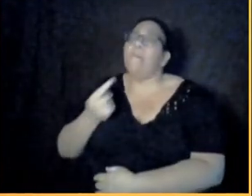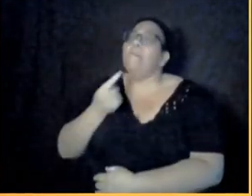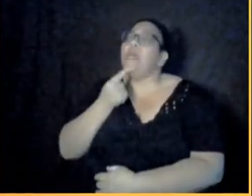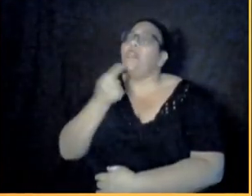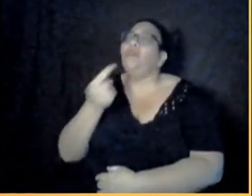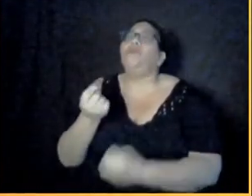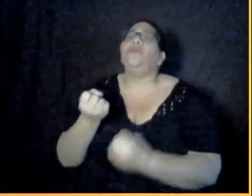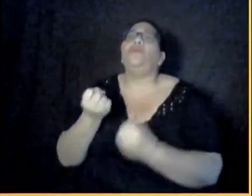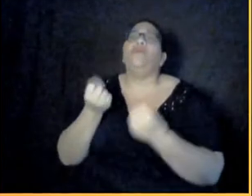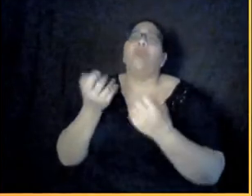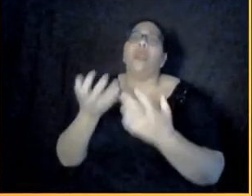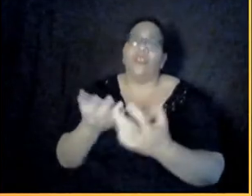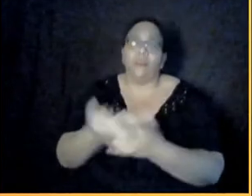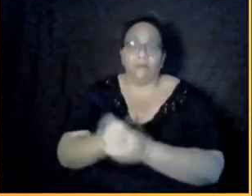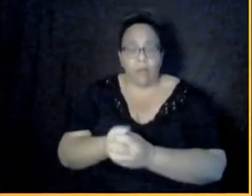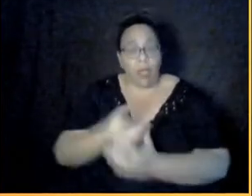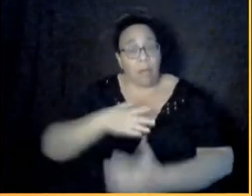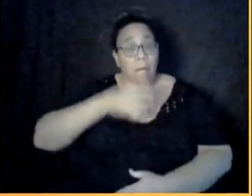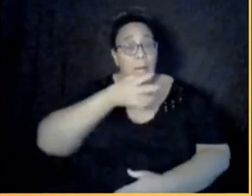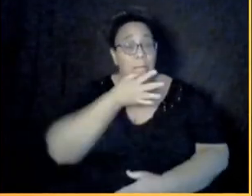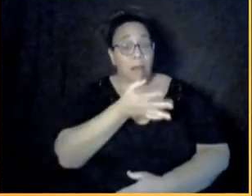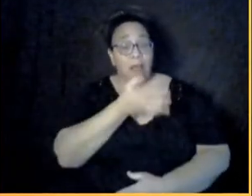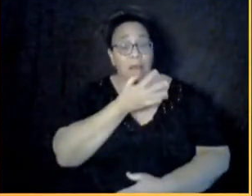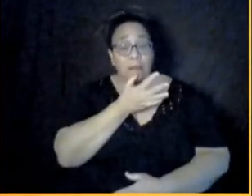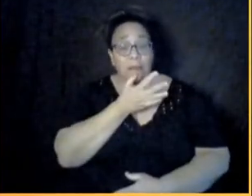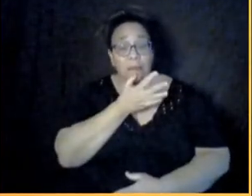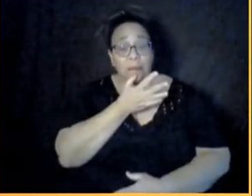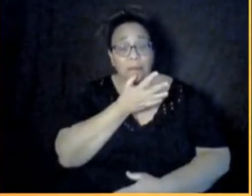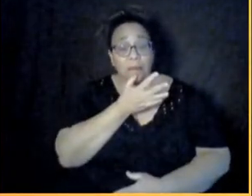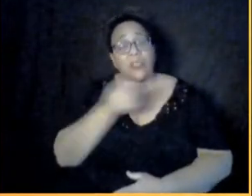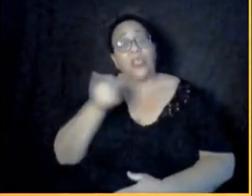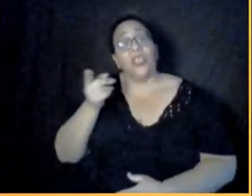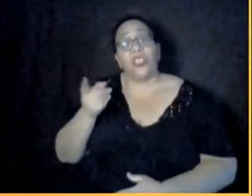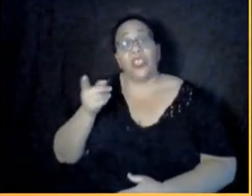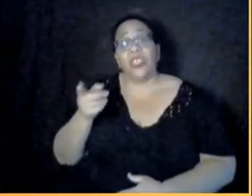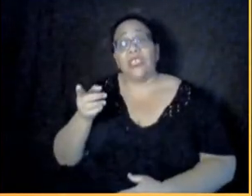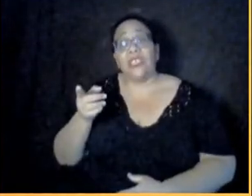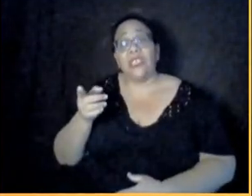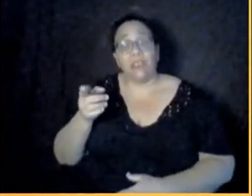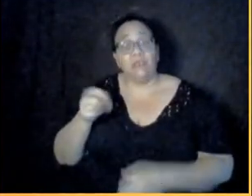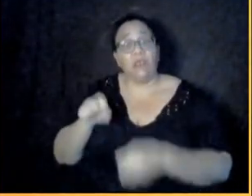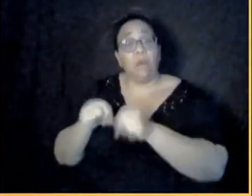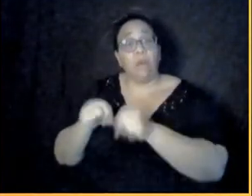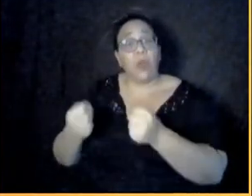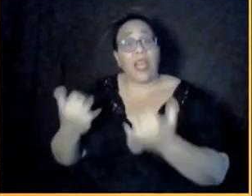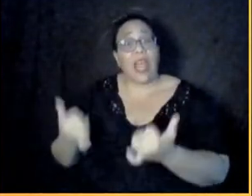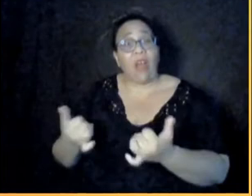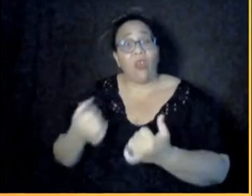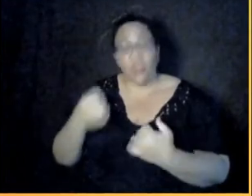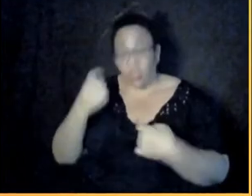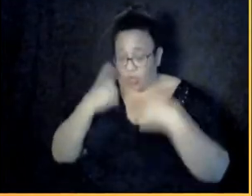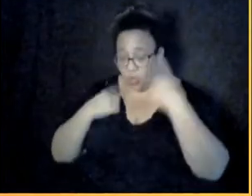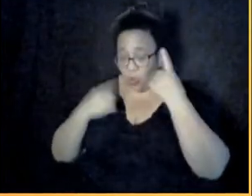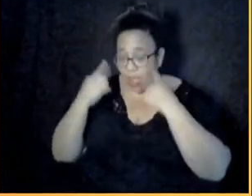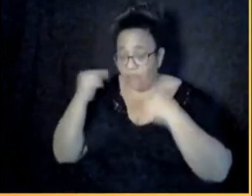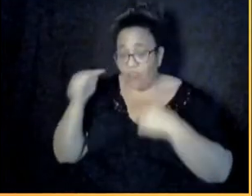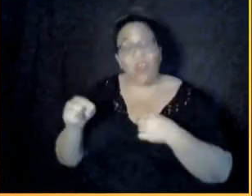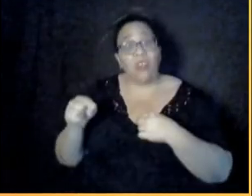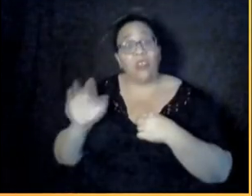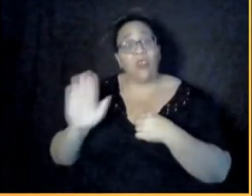very much. My mom, you know, she's broken. Crying for her is normal